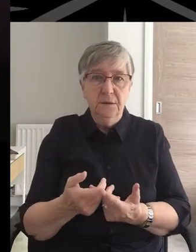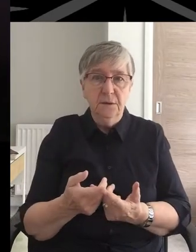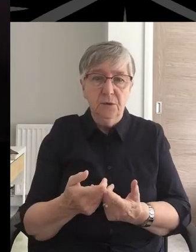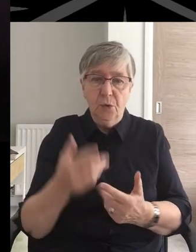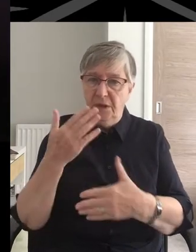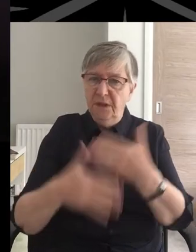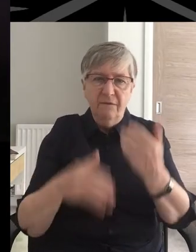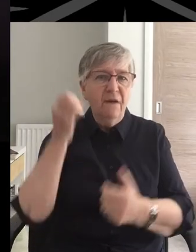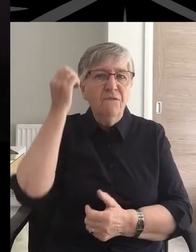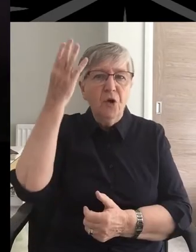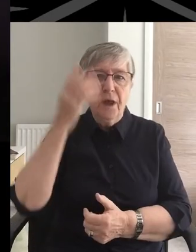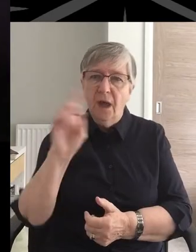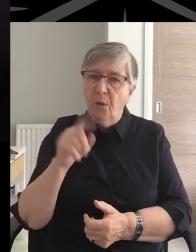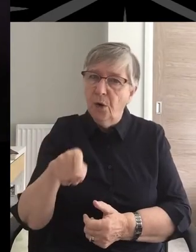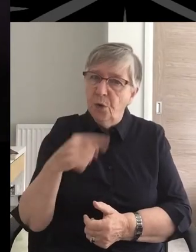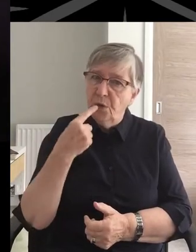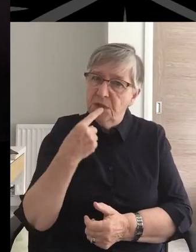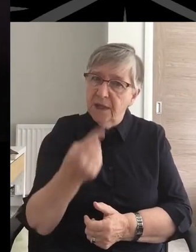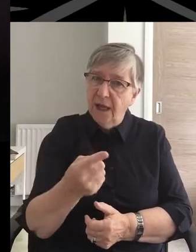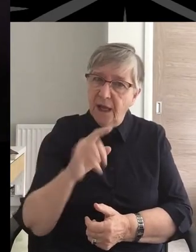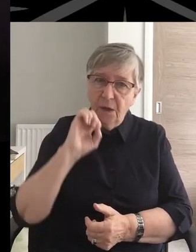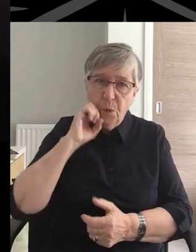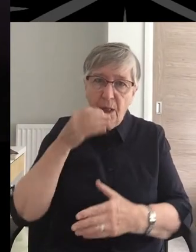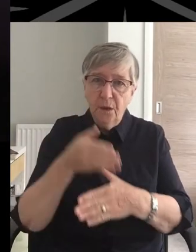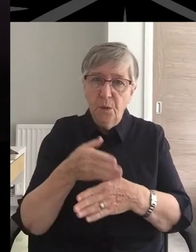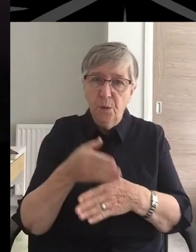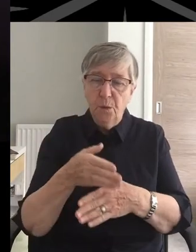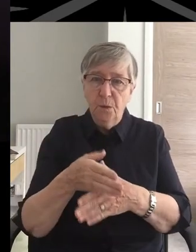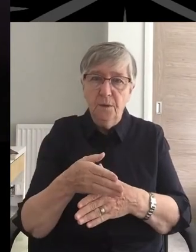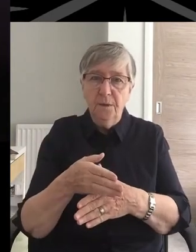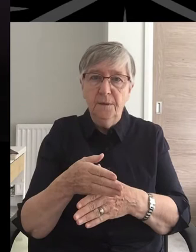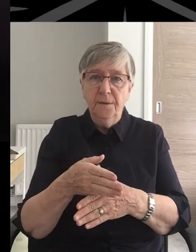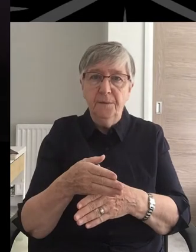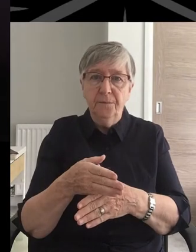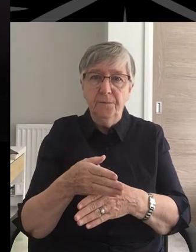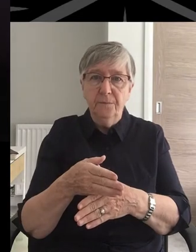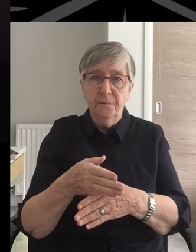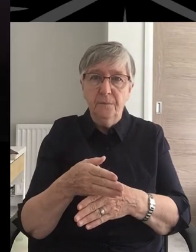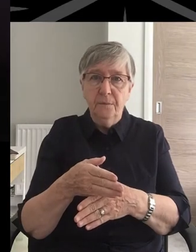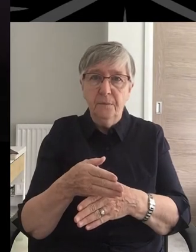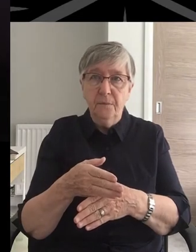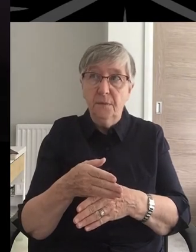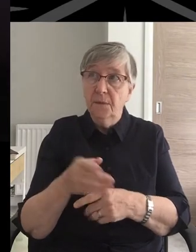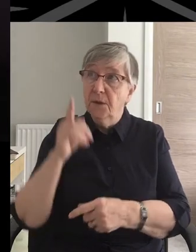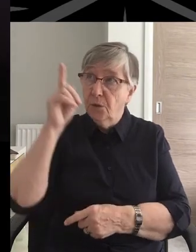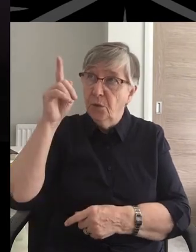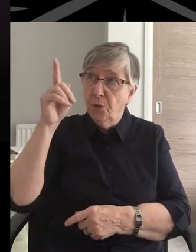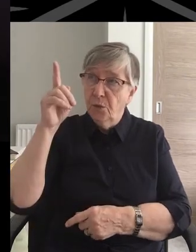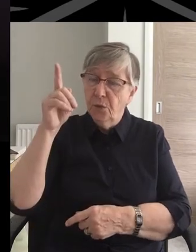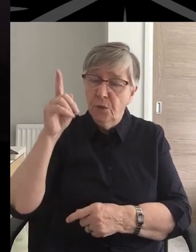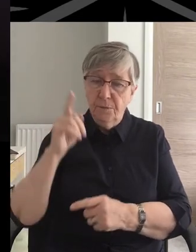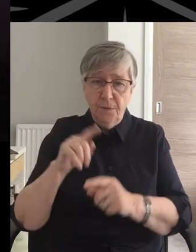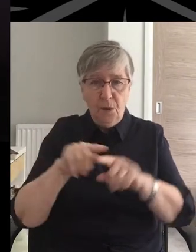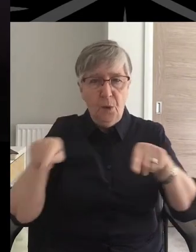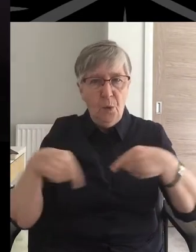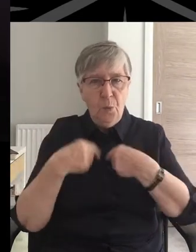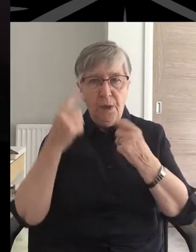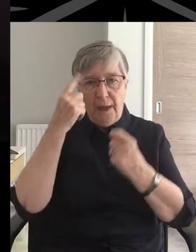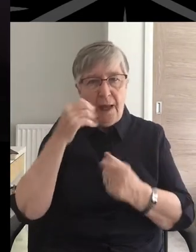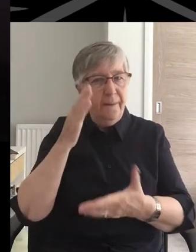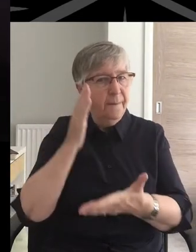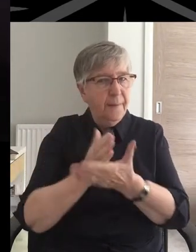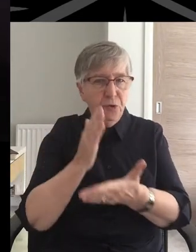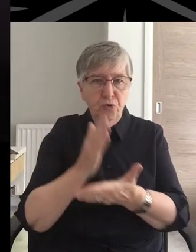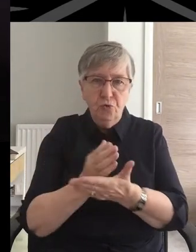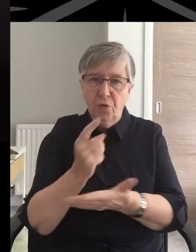You never forget what you've said you would do. But you're one who we can be sure of,